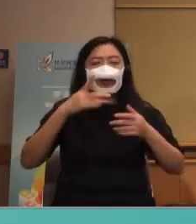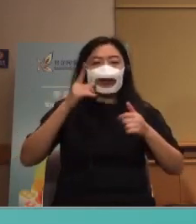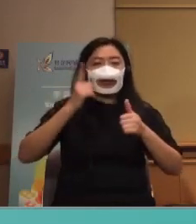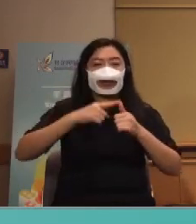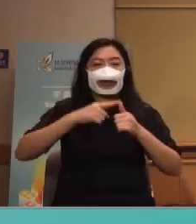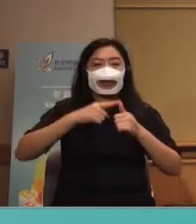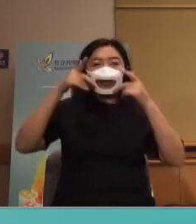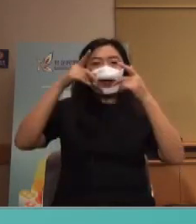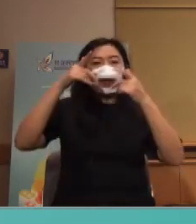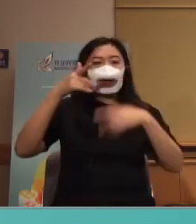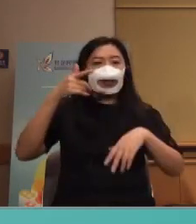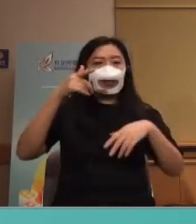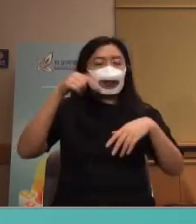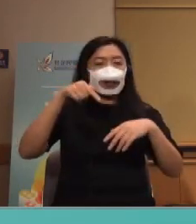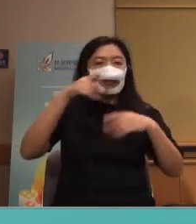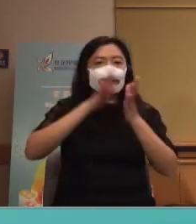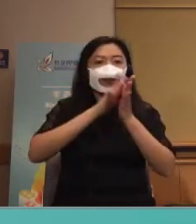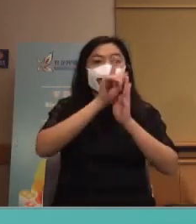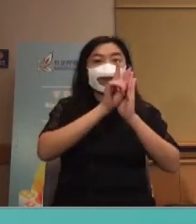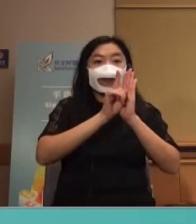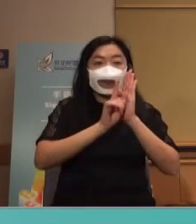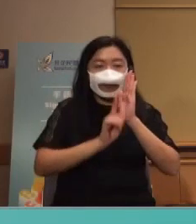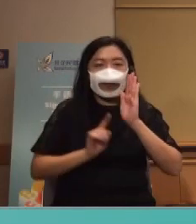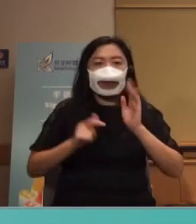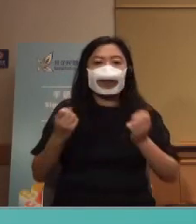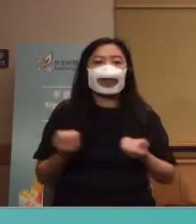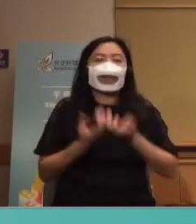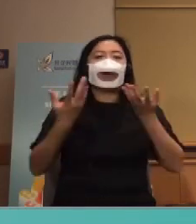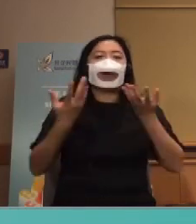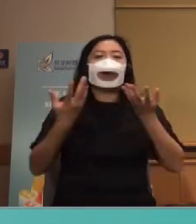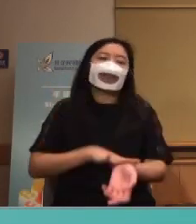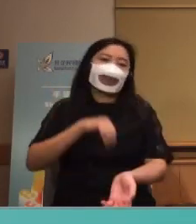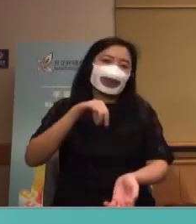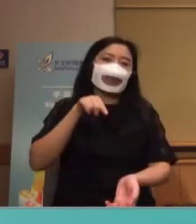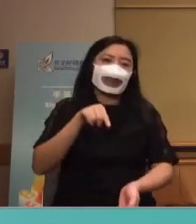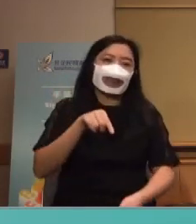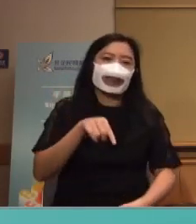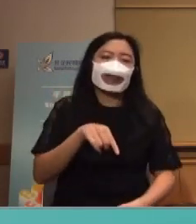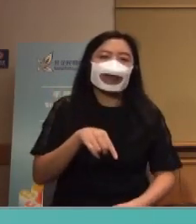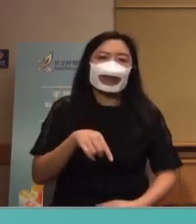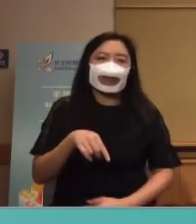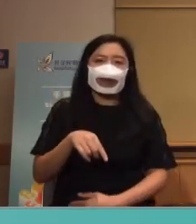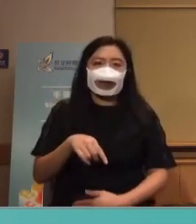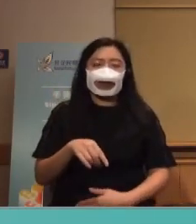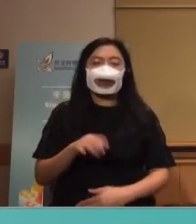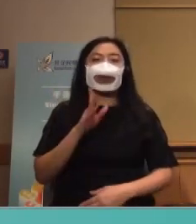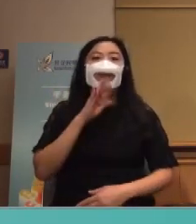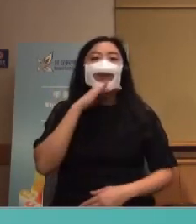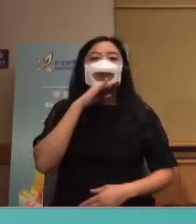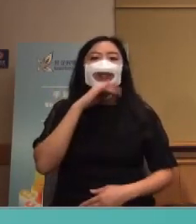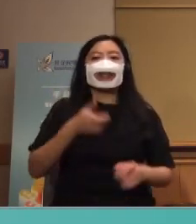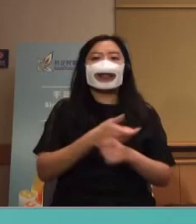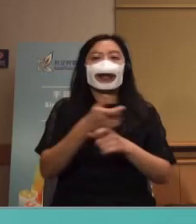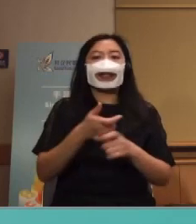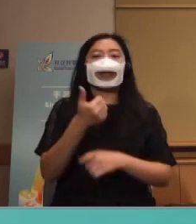run, a lot of these stuff are swept under the rug, right? You know, people don't really care about, oh, you know, this is happening, you know, these guys don't have their